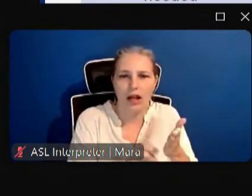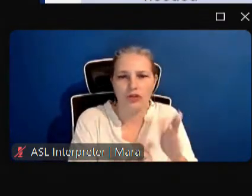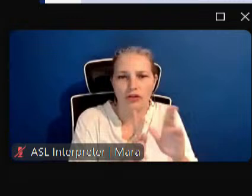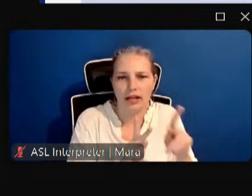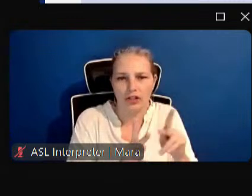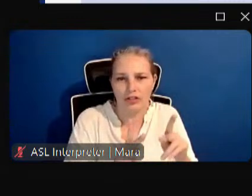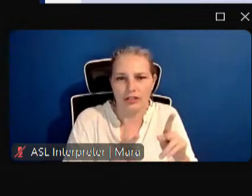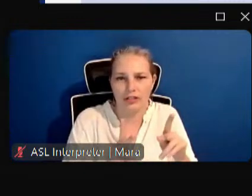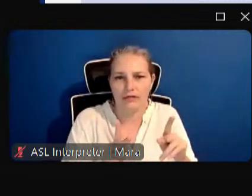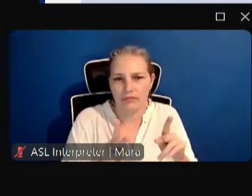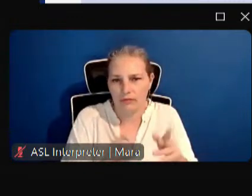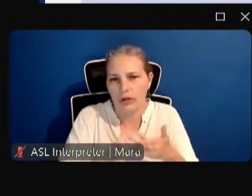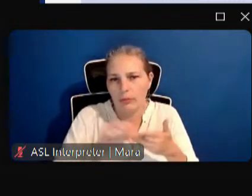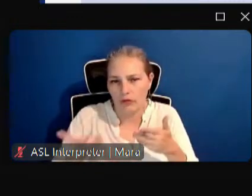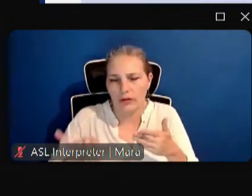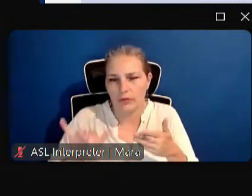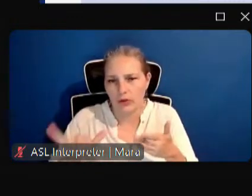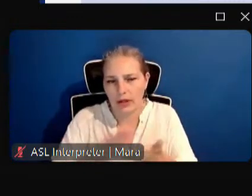slide.